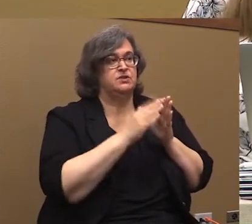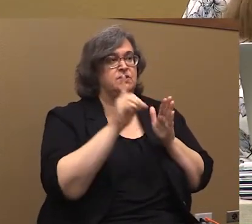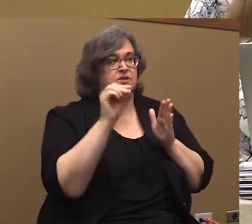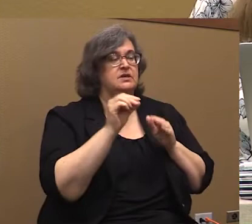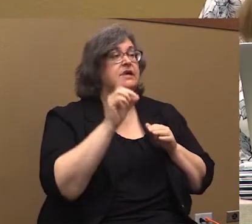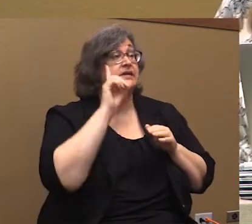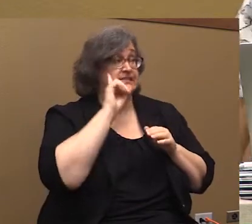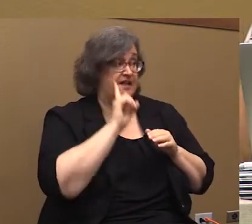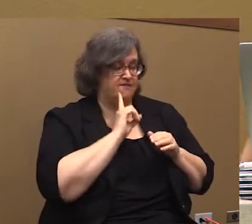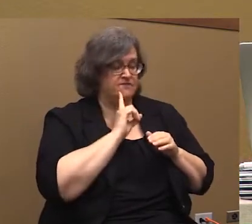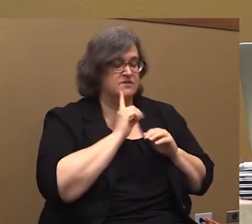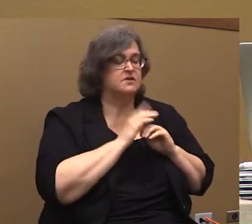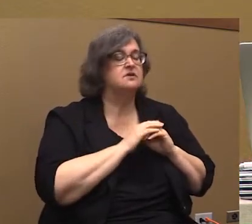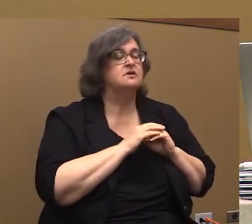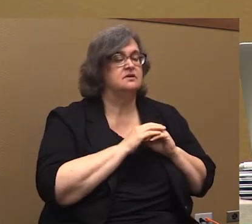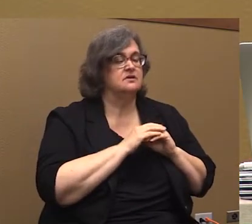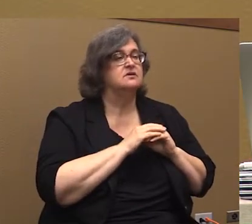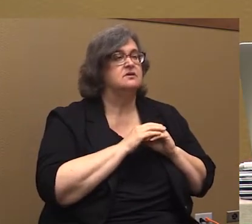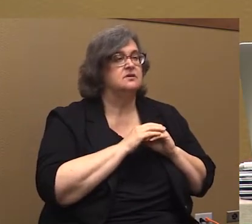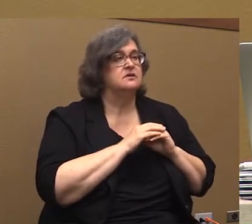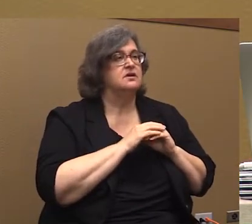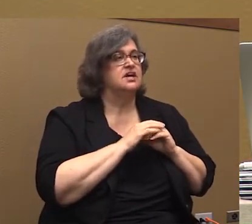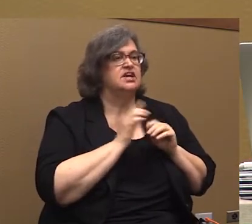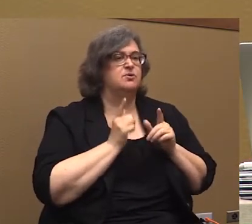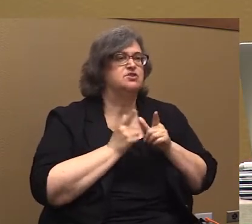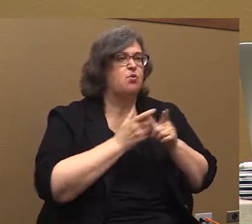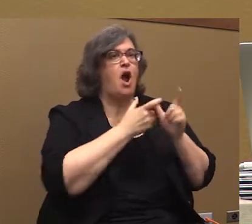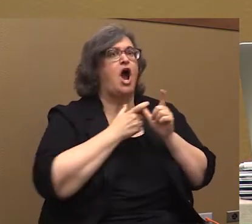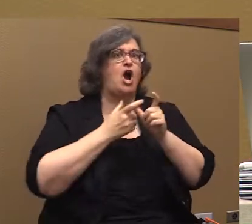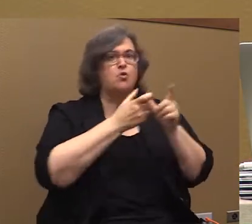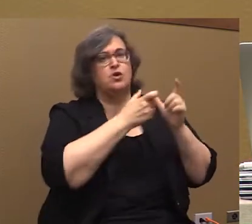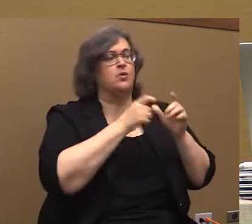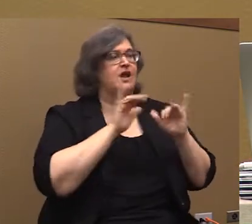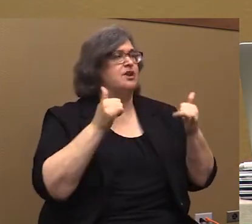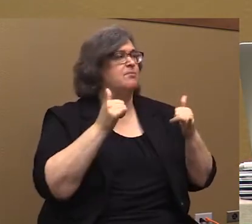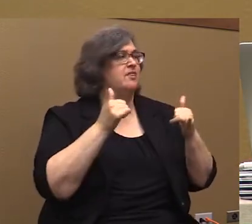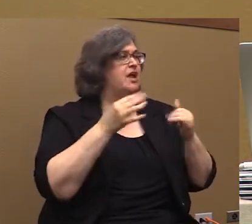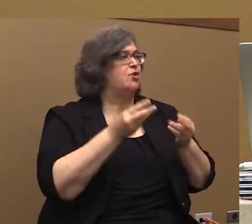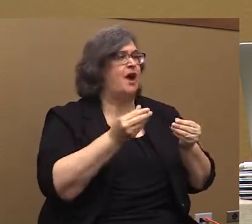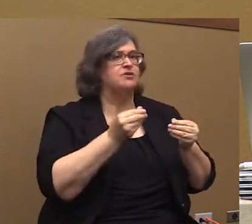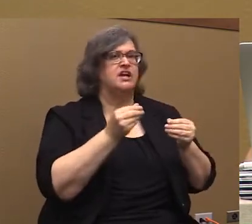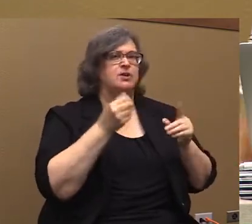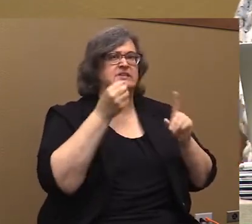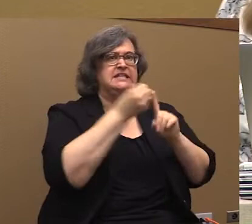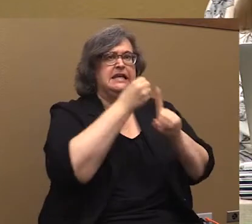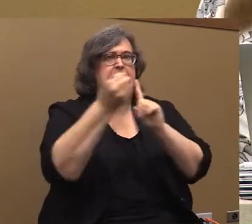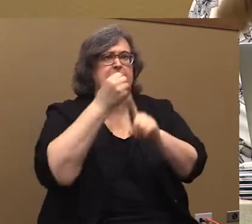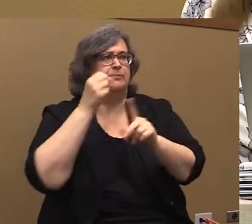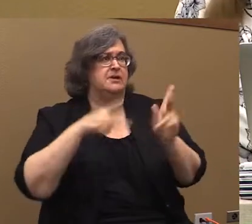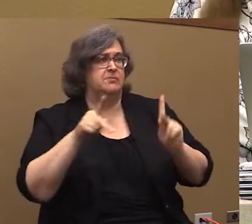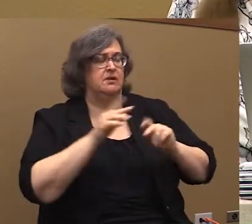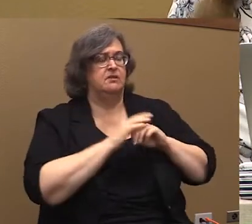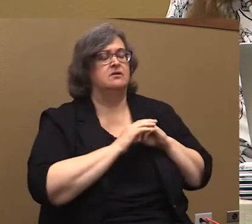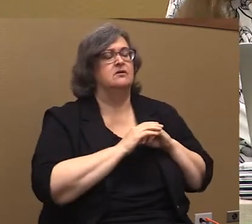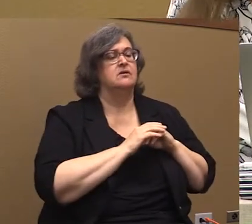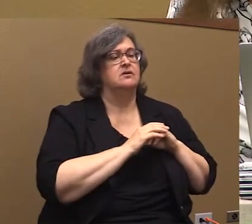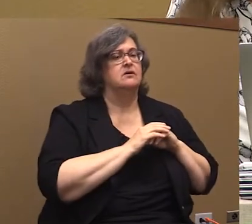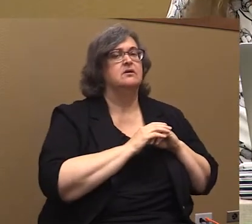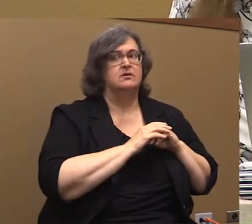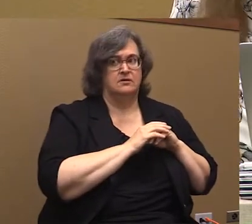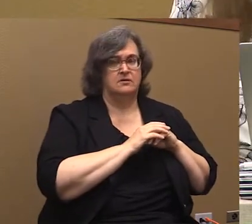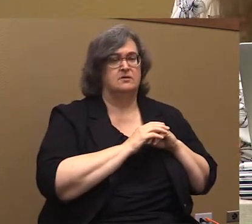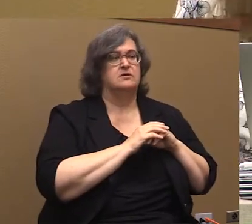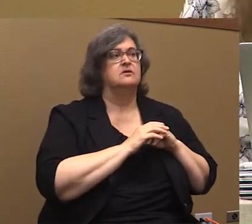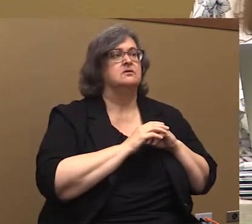had autism spectrum disorder and was deaf, and he, was running around on the playground hitting